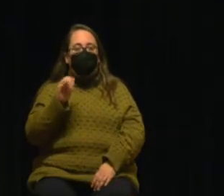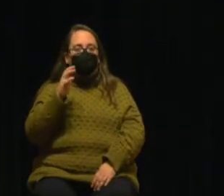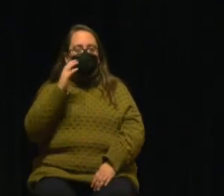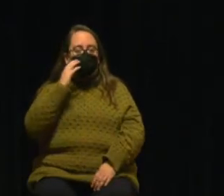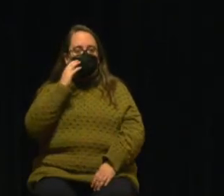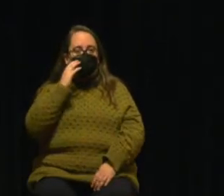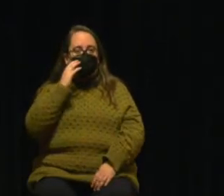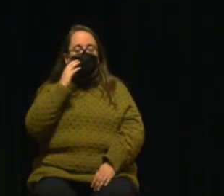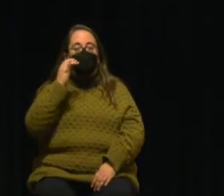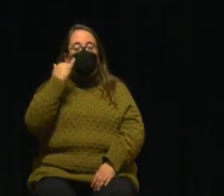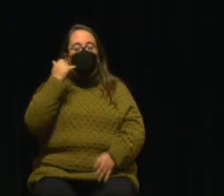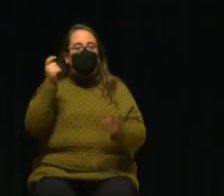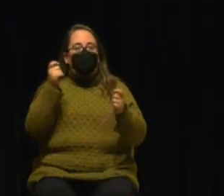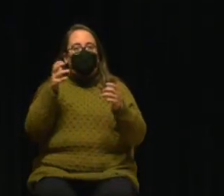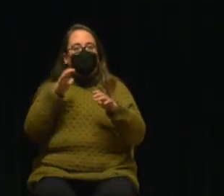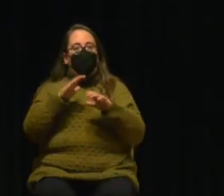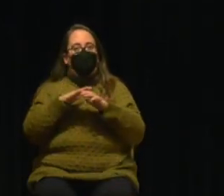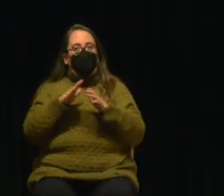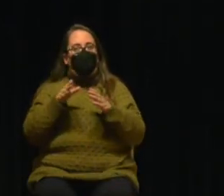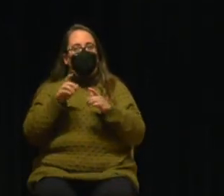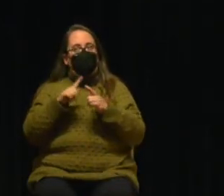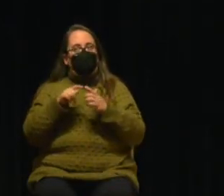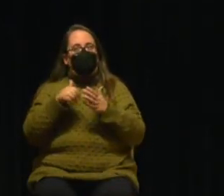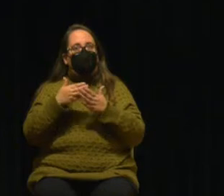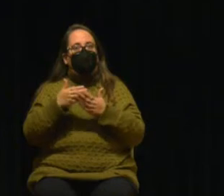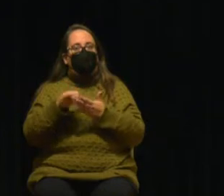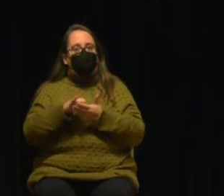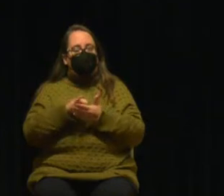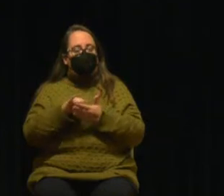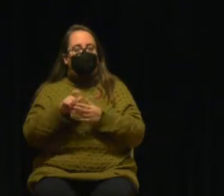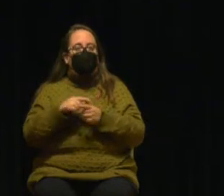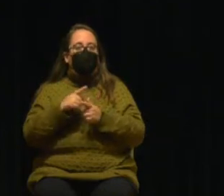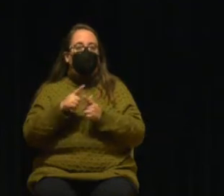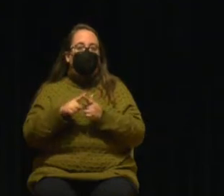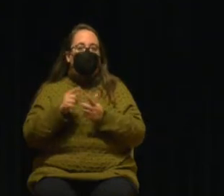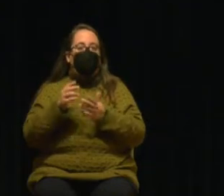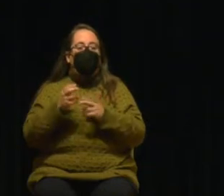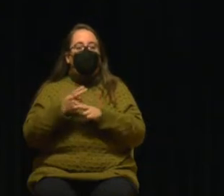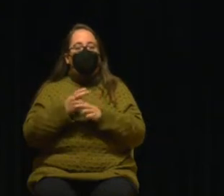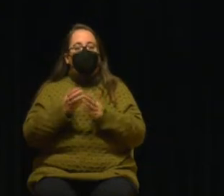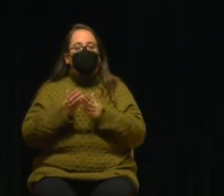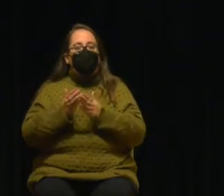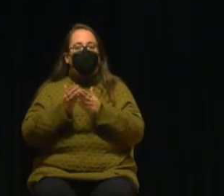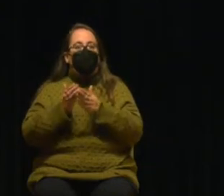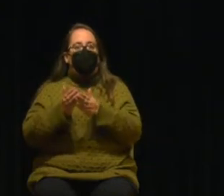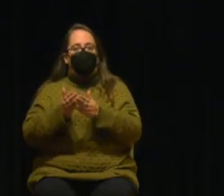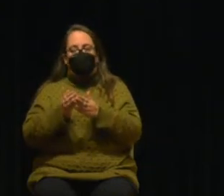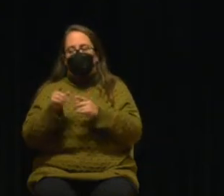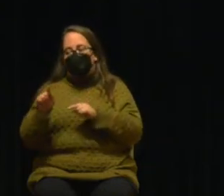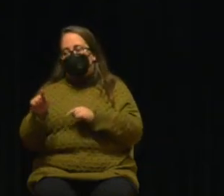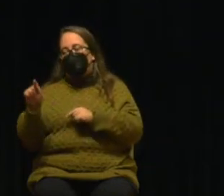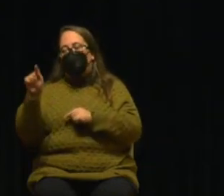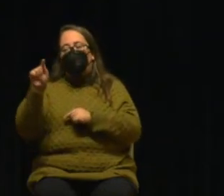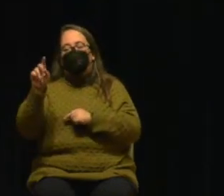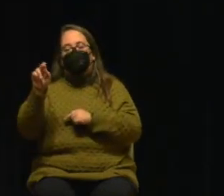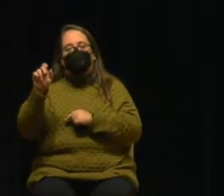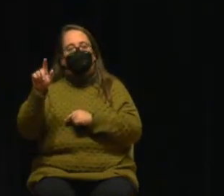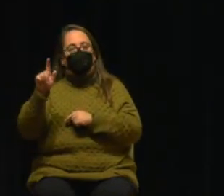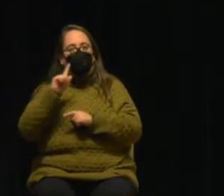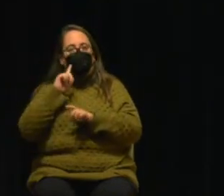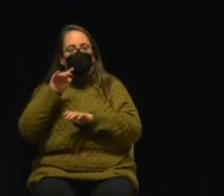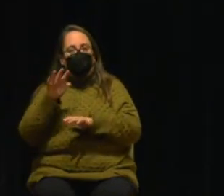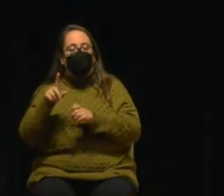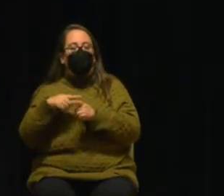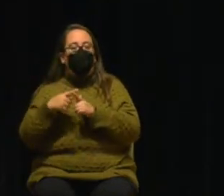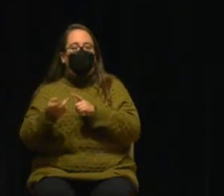if this master was on his way to New York, he would most likely be taking a ferry across the Delaware River, where he would then jump